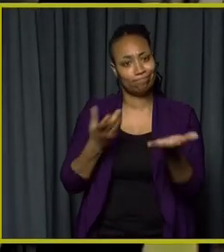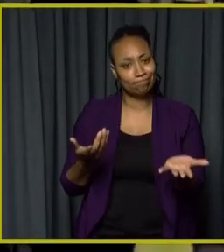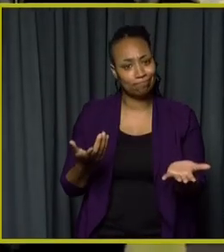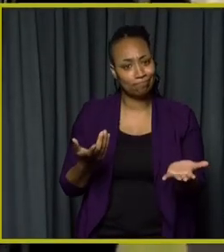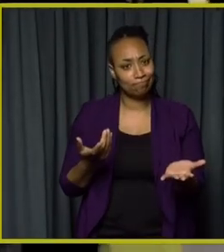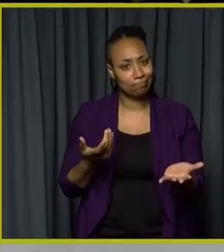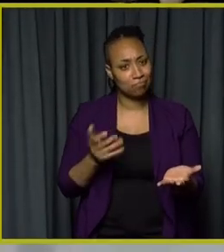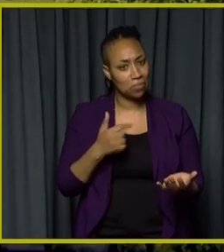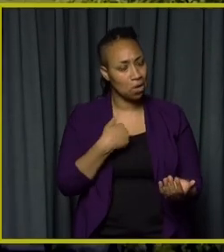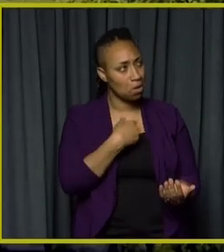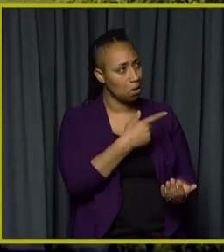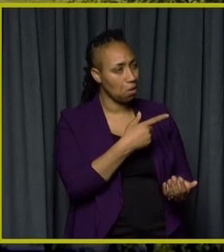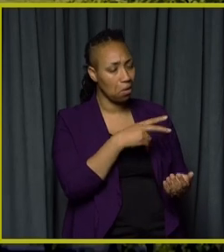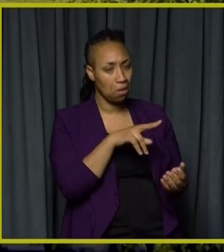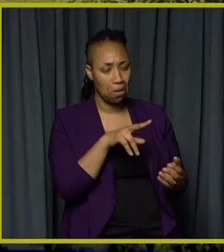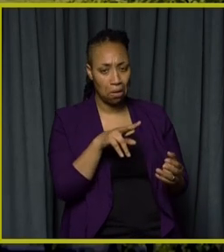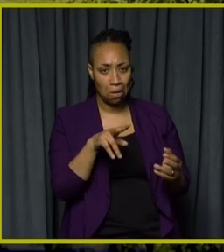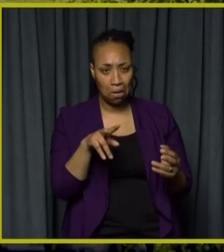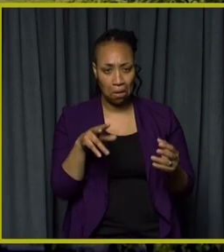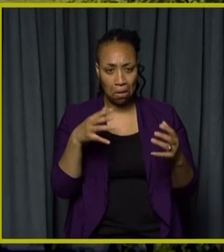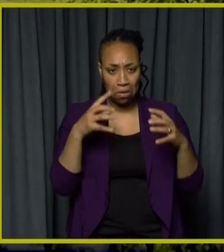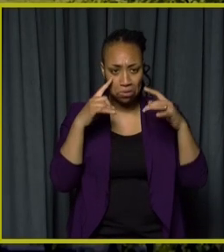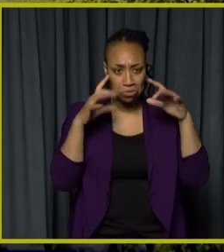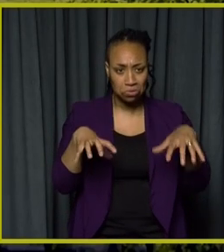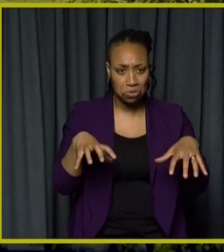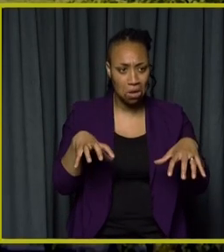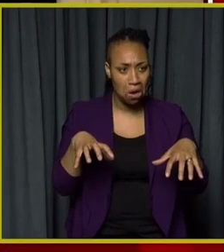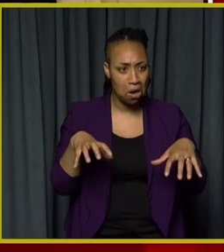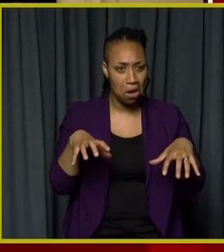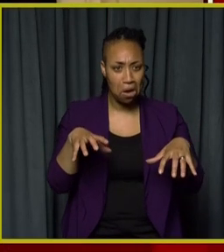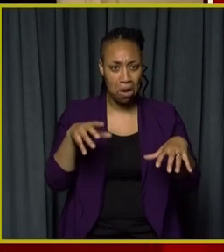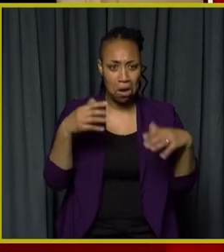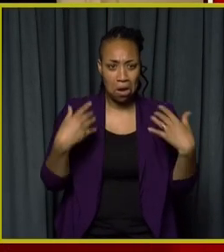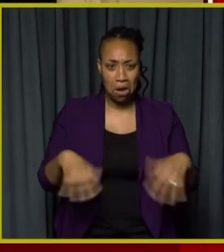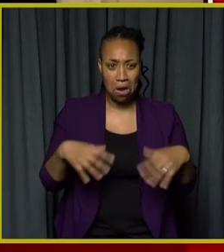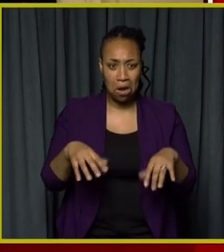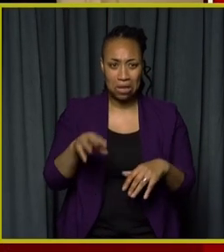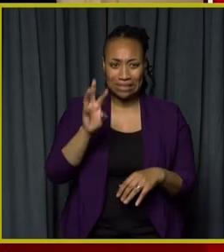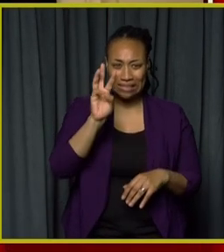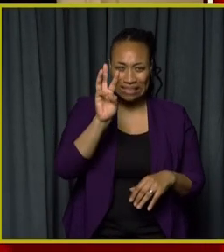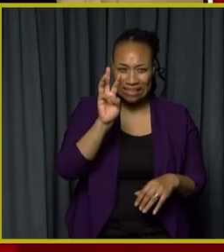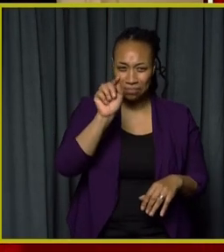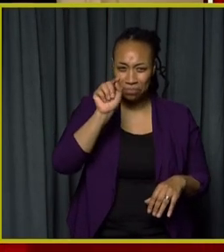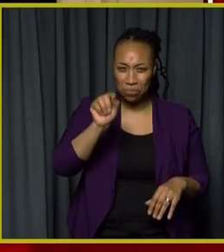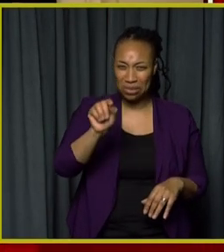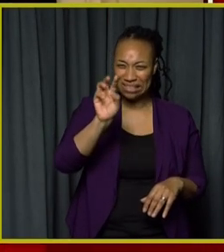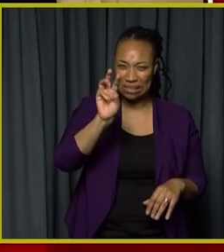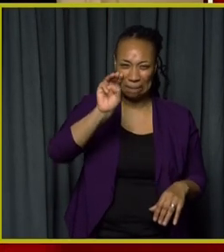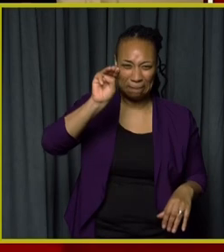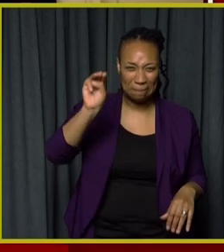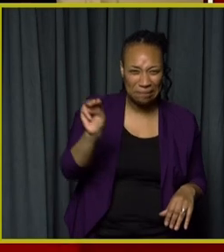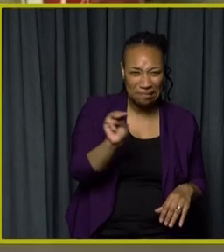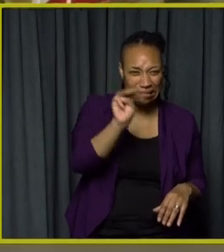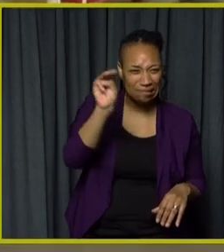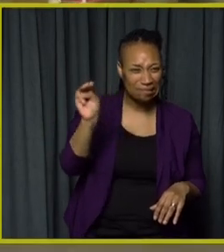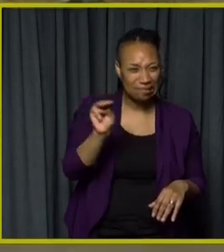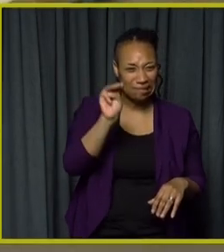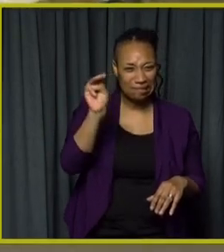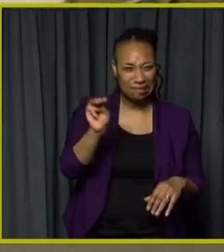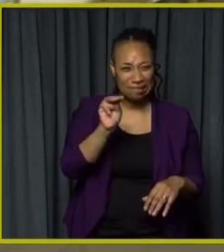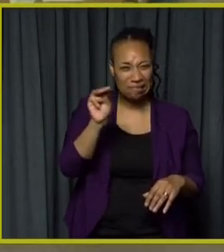weekly jobless claims 6.6 million versus 3.1 million expected.